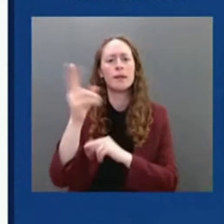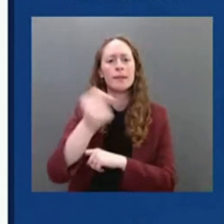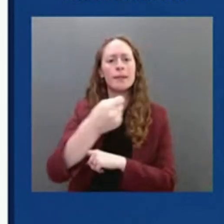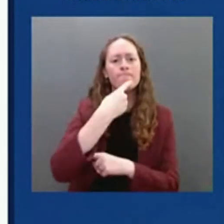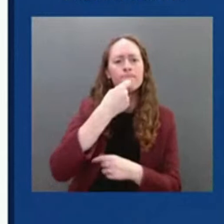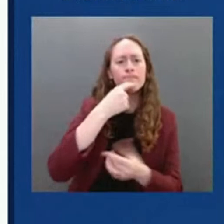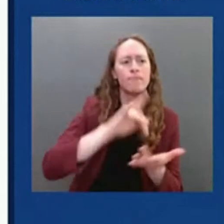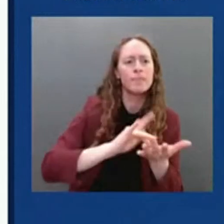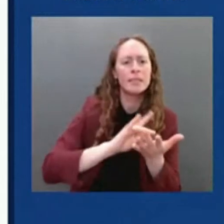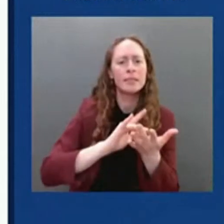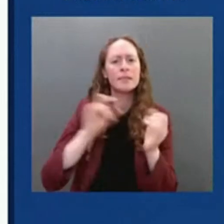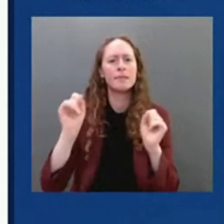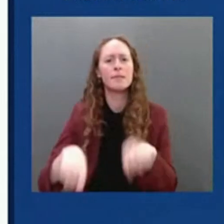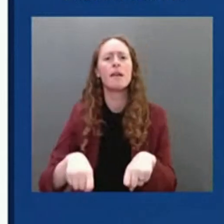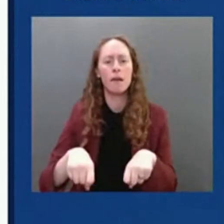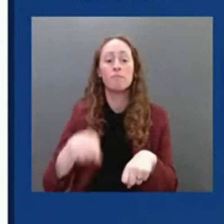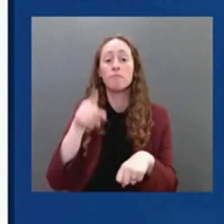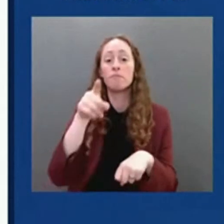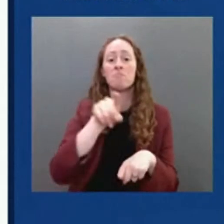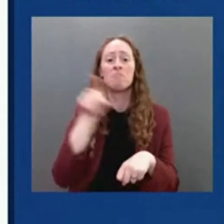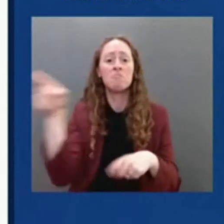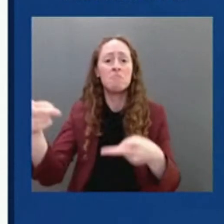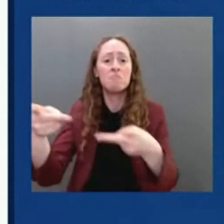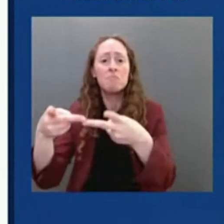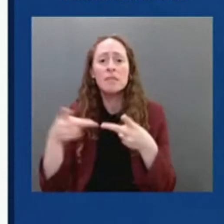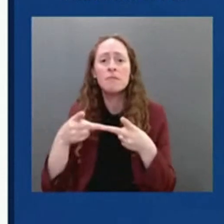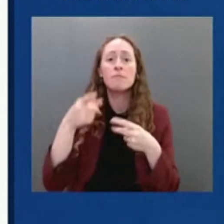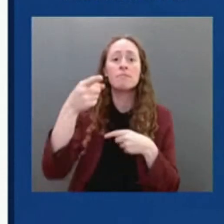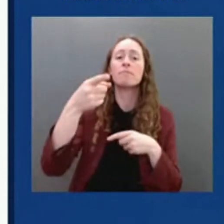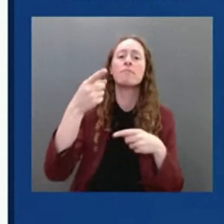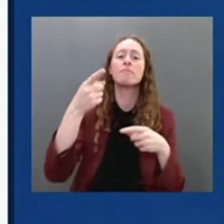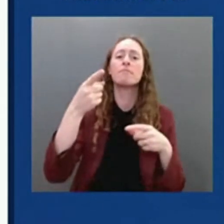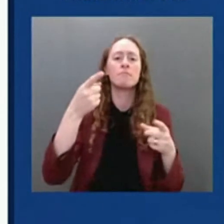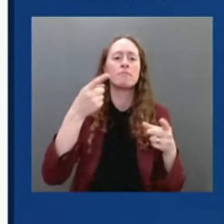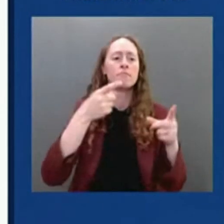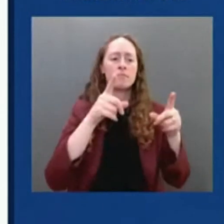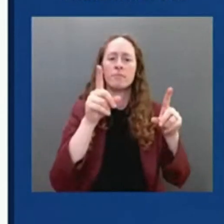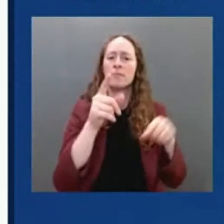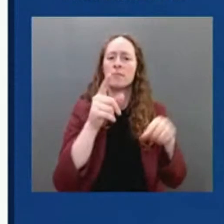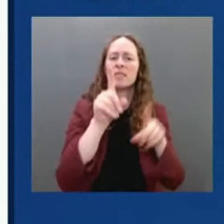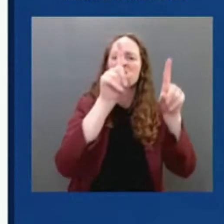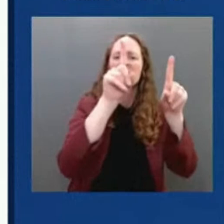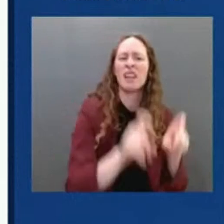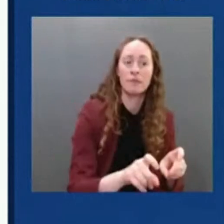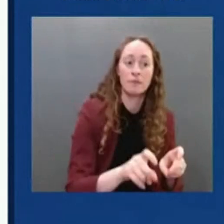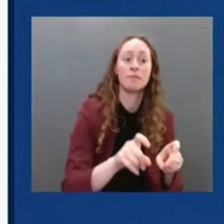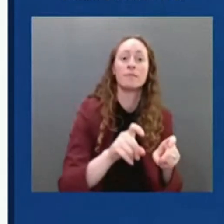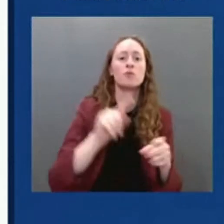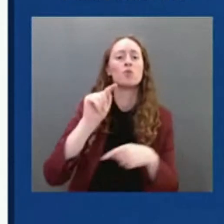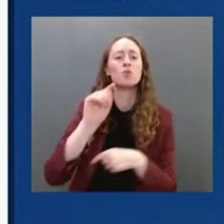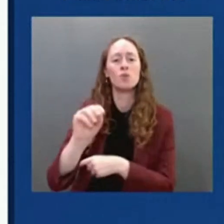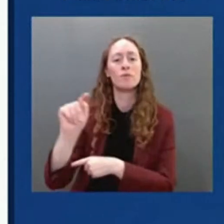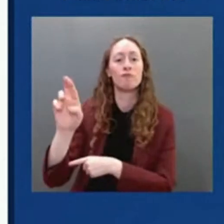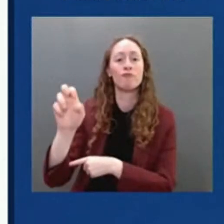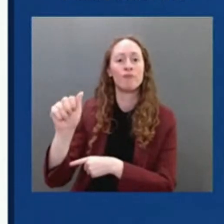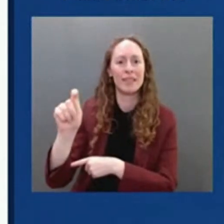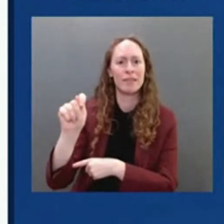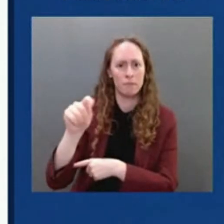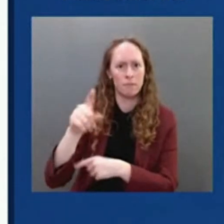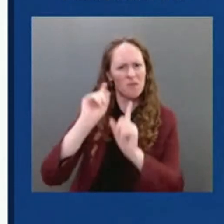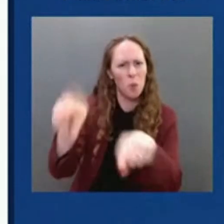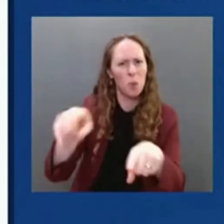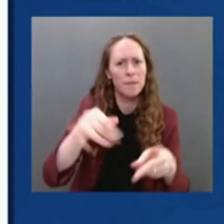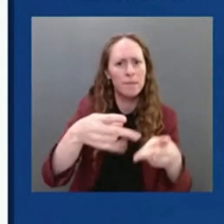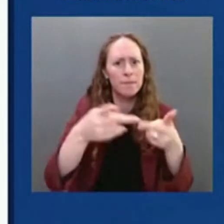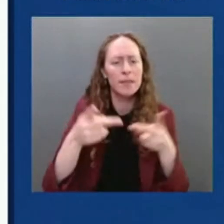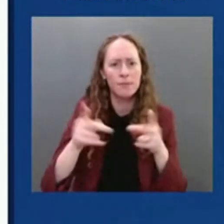Once again, the bottom line, it's something that A, we don't panic on, B, we don't let it disrupt